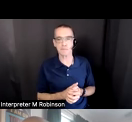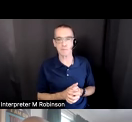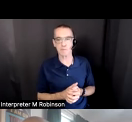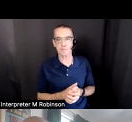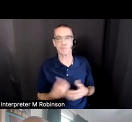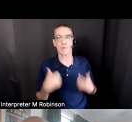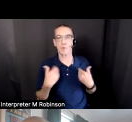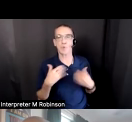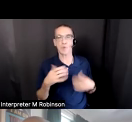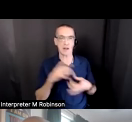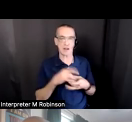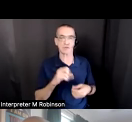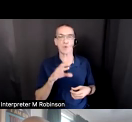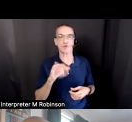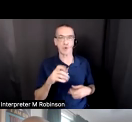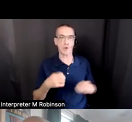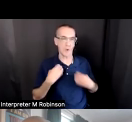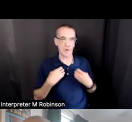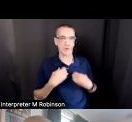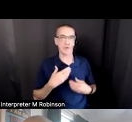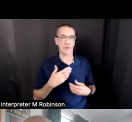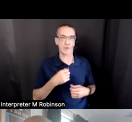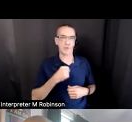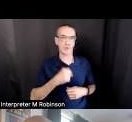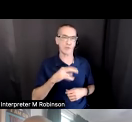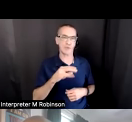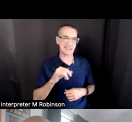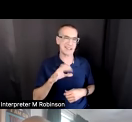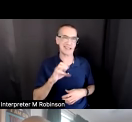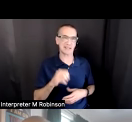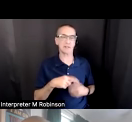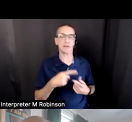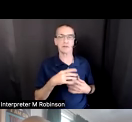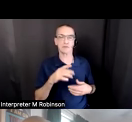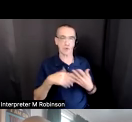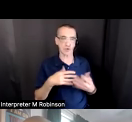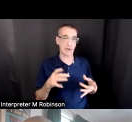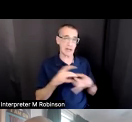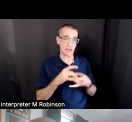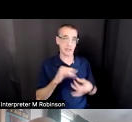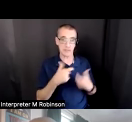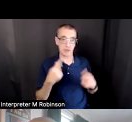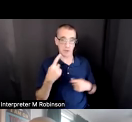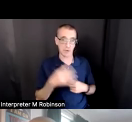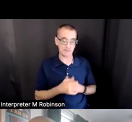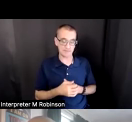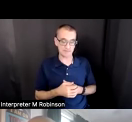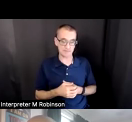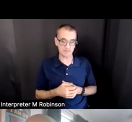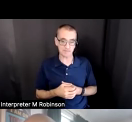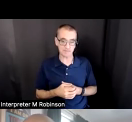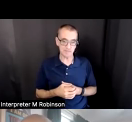Youth connection, social emotional resilience, good. Social connections, oh, that's a big one.